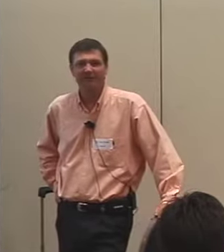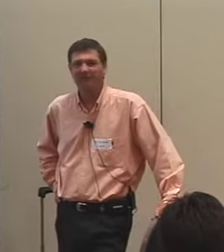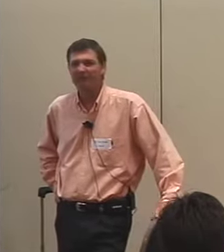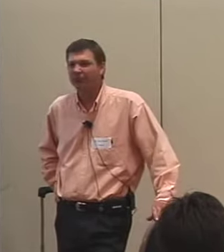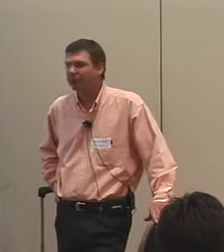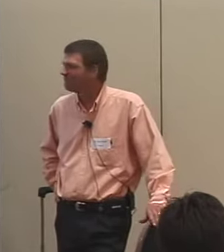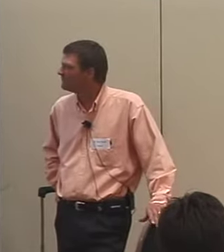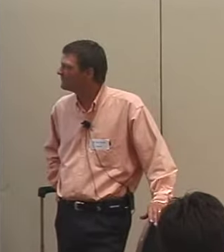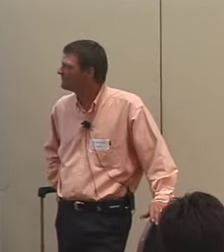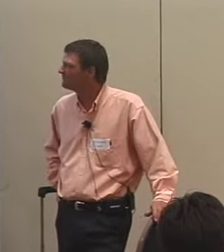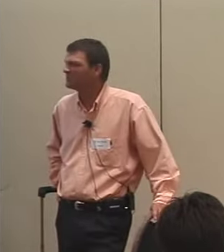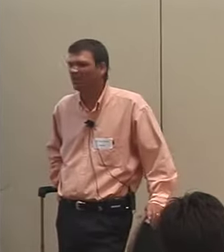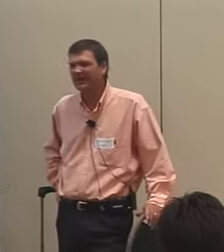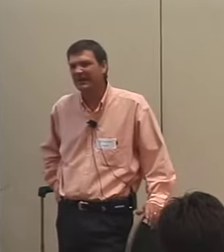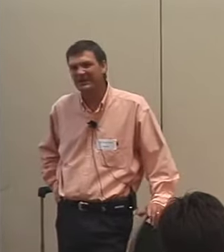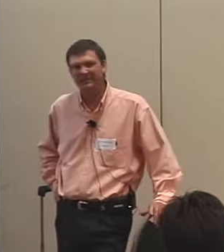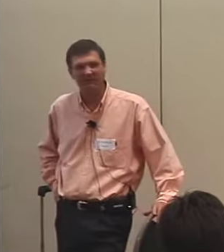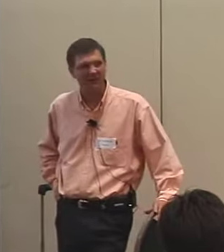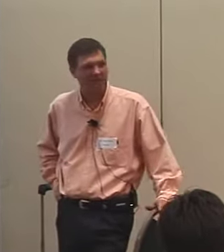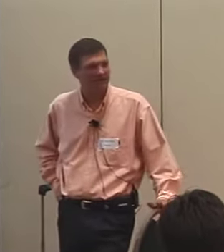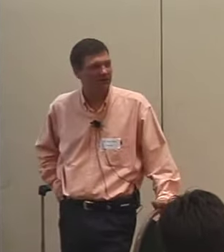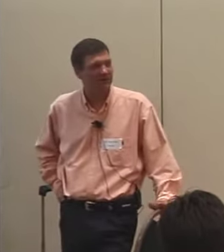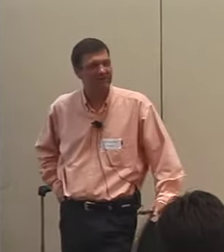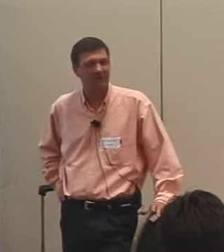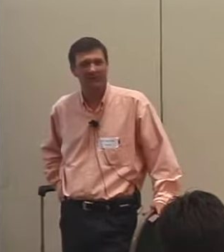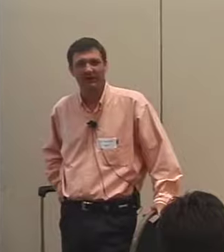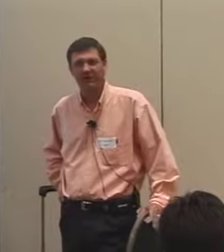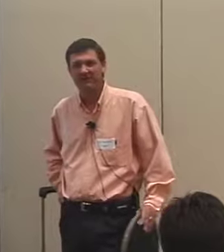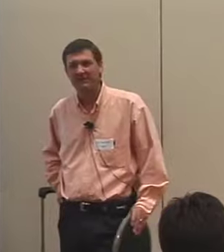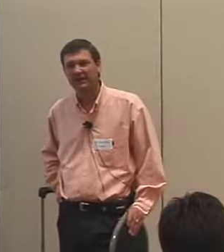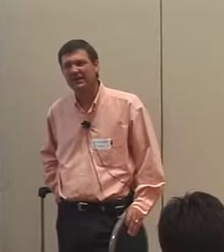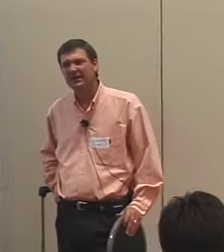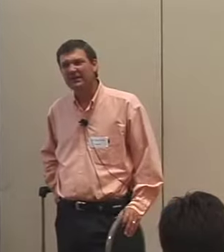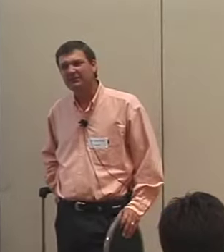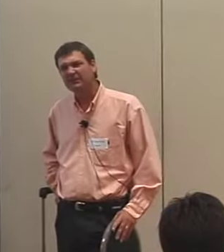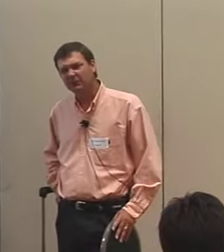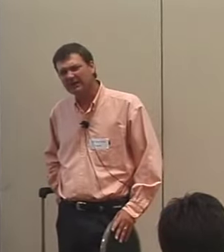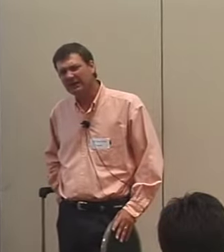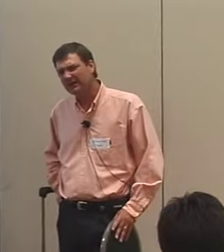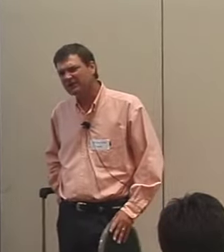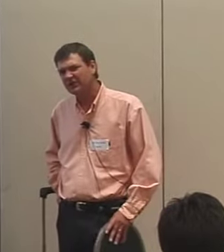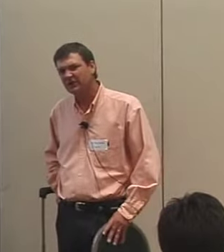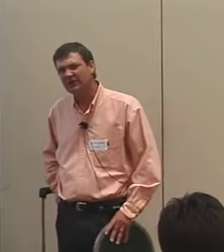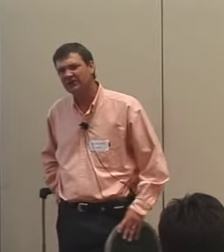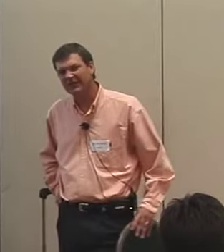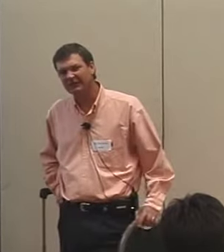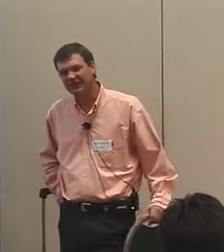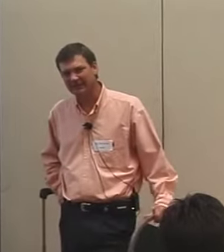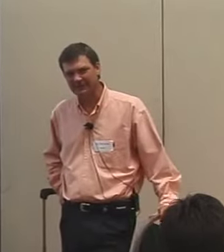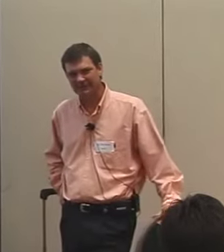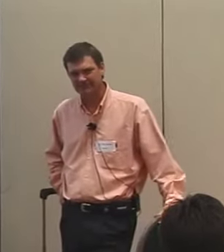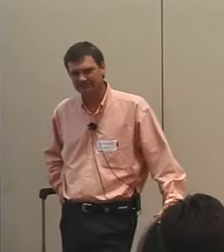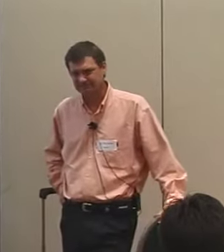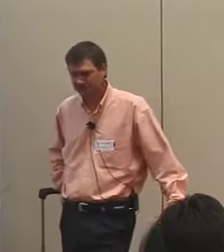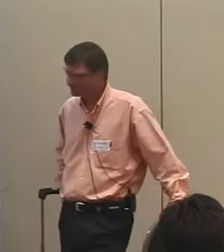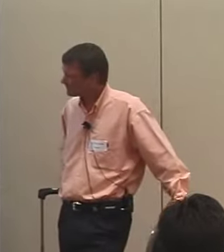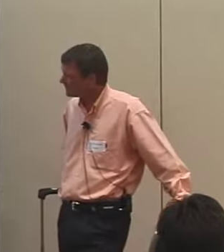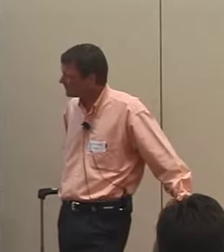It's starting not to even be logical, but it's definitely not realistic. But it's really not logical when you think about it like